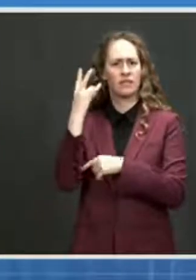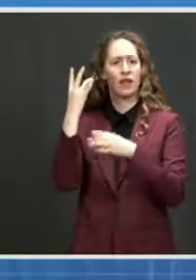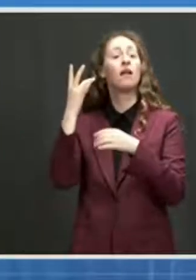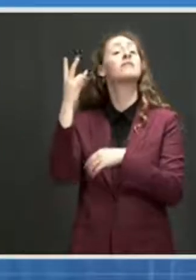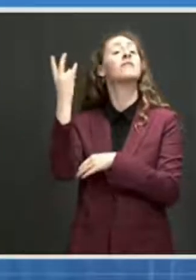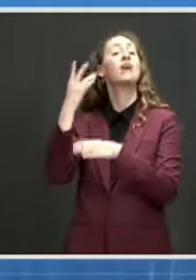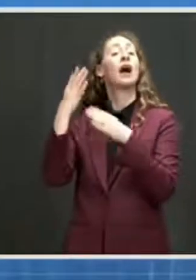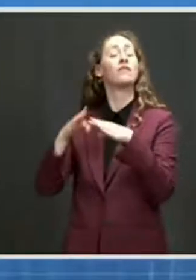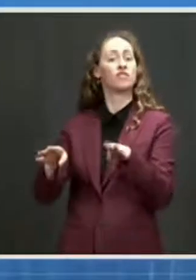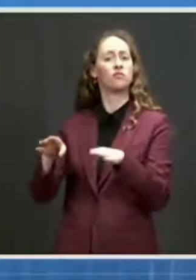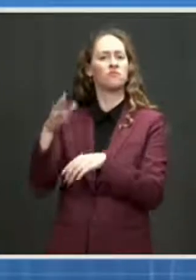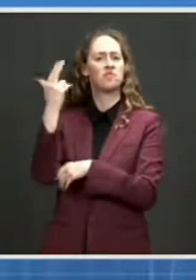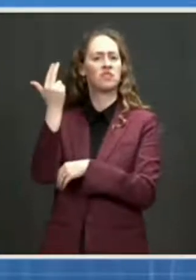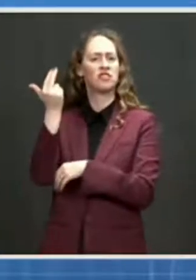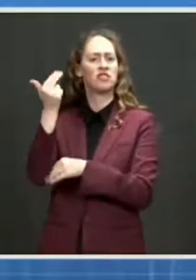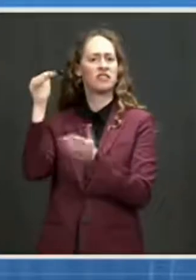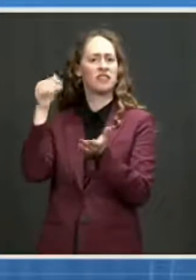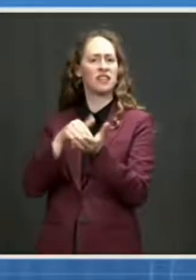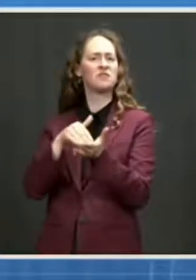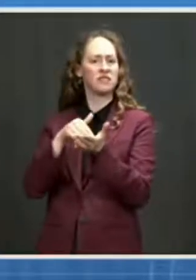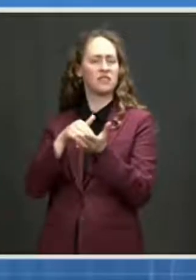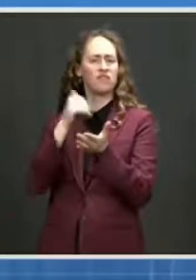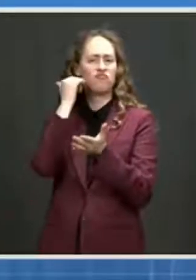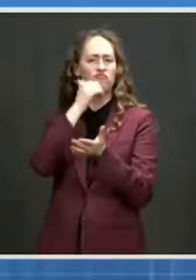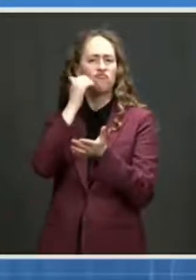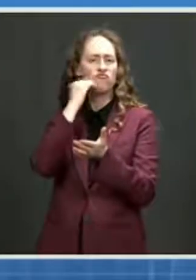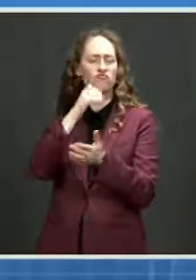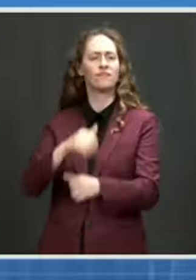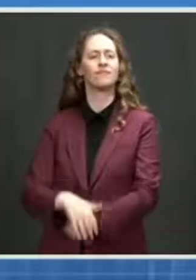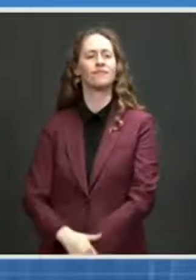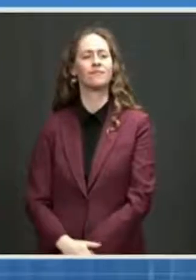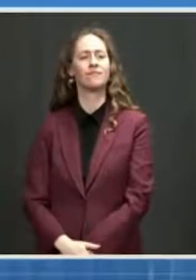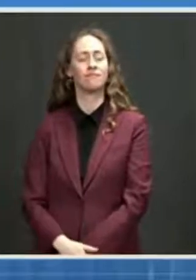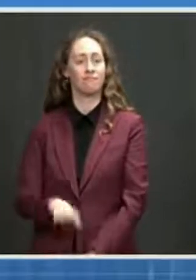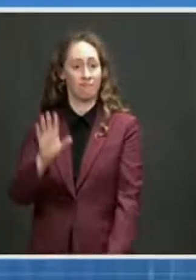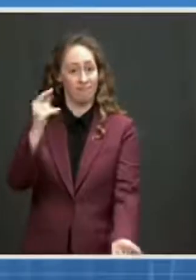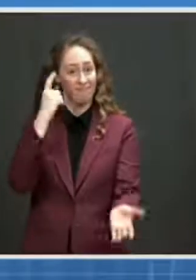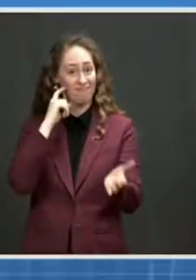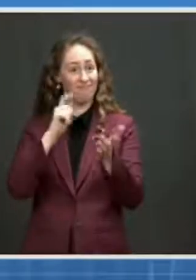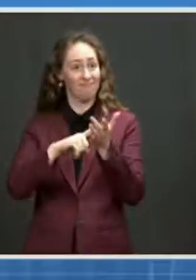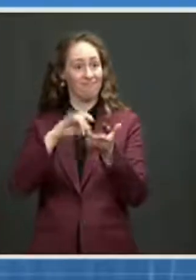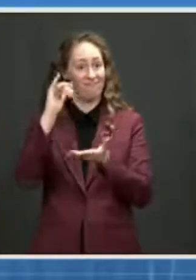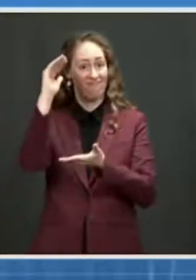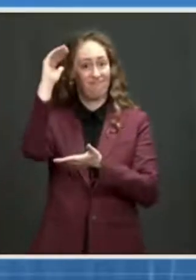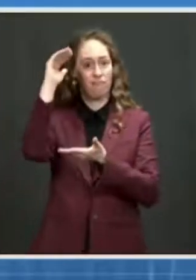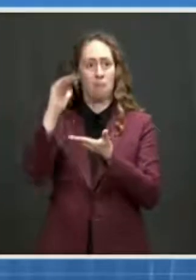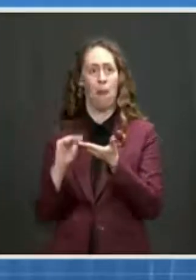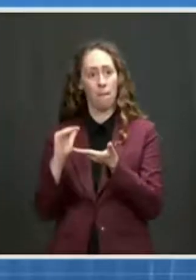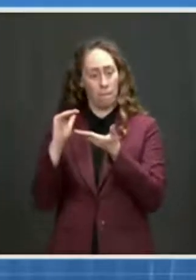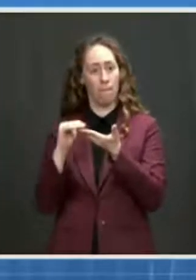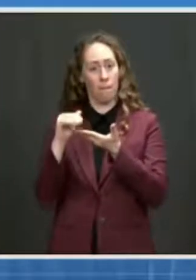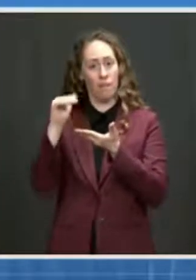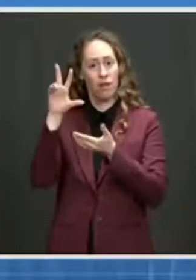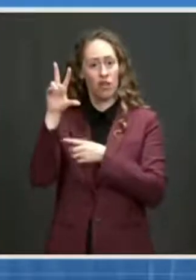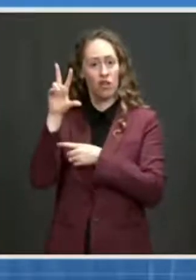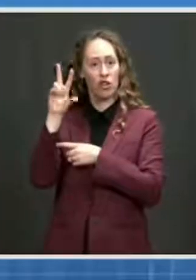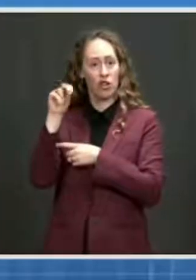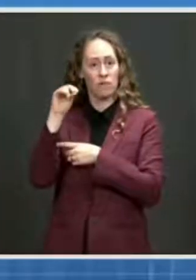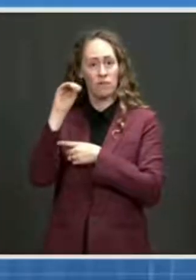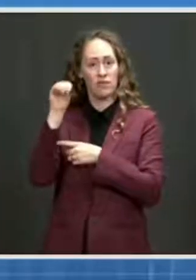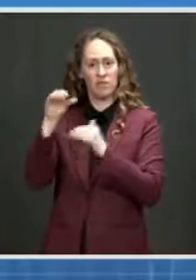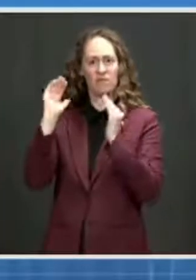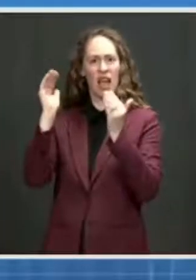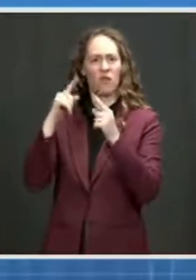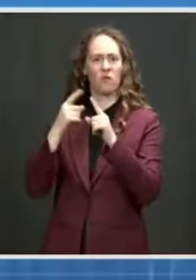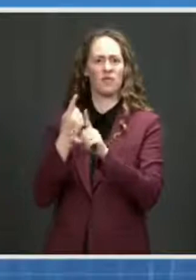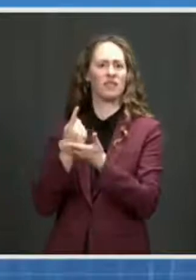13,277 cases per day, and this represents yet another decrease of nearly 30% from the prior 7-day average. But most